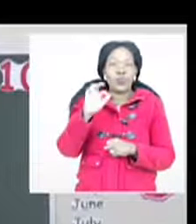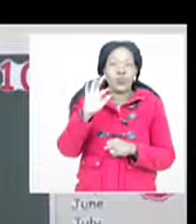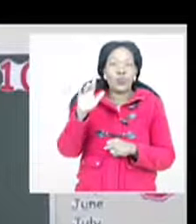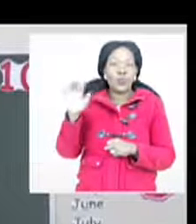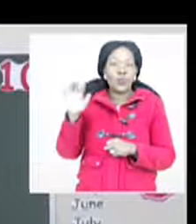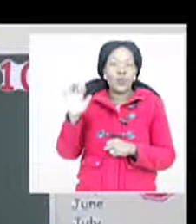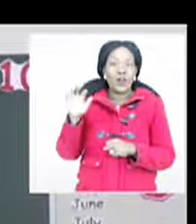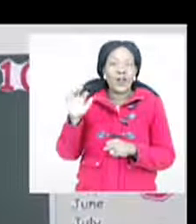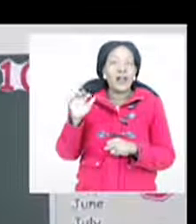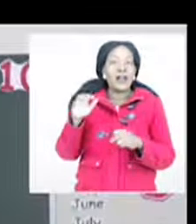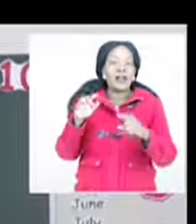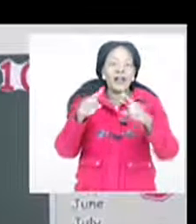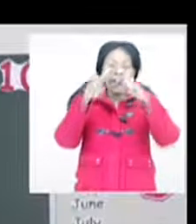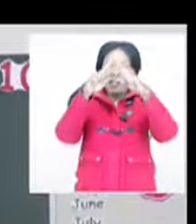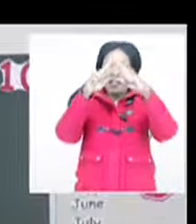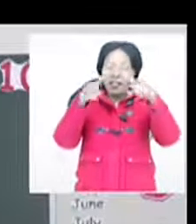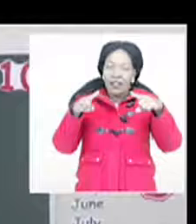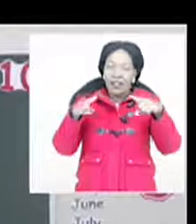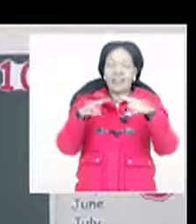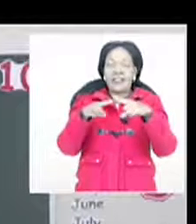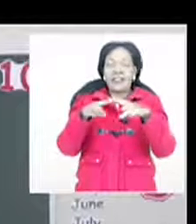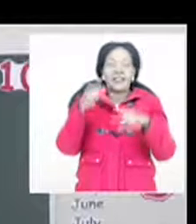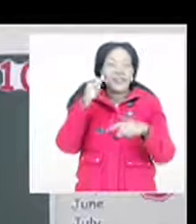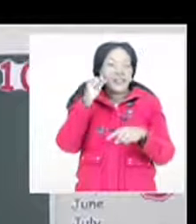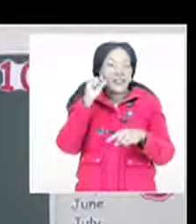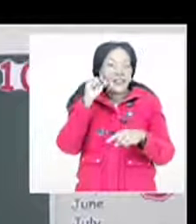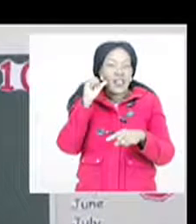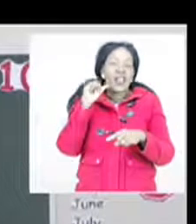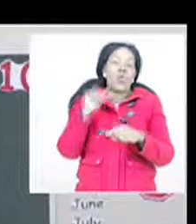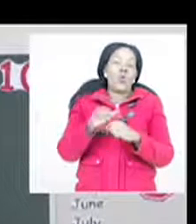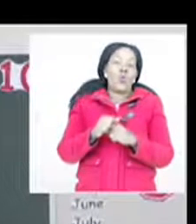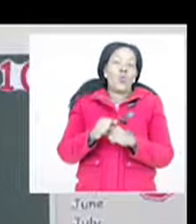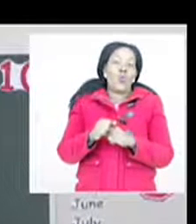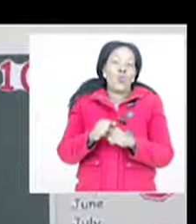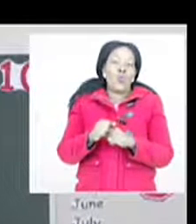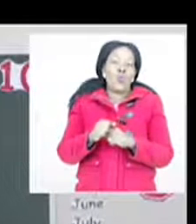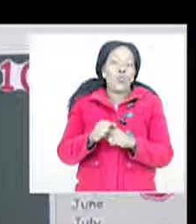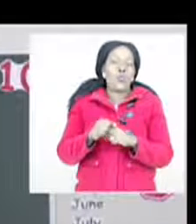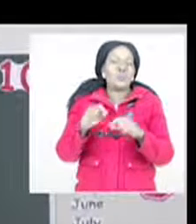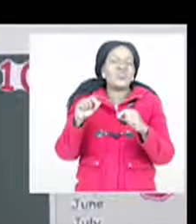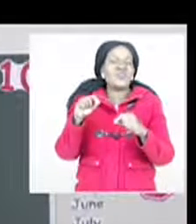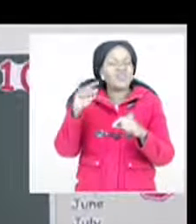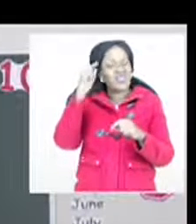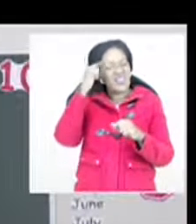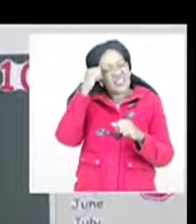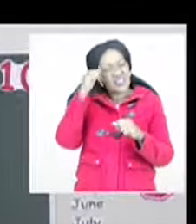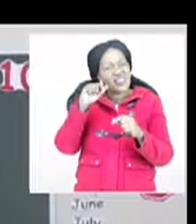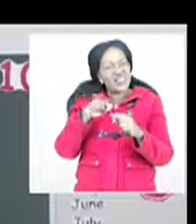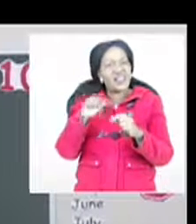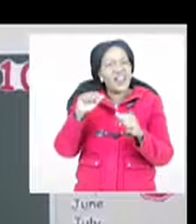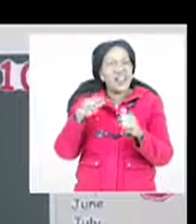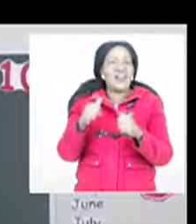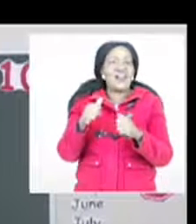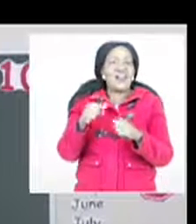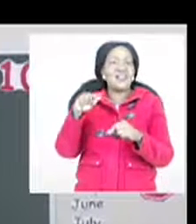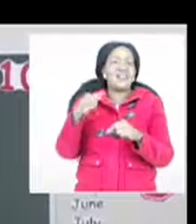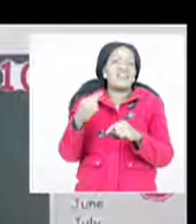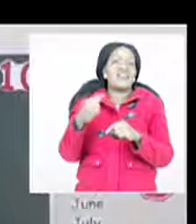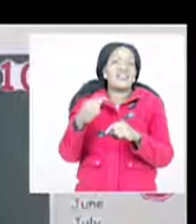yellow triangle. Y. Let's think about other things that also comes in